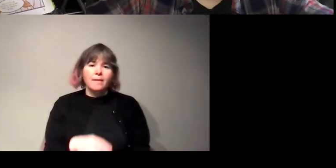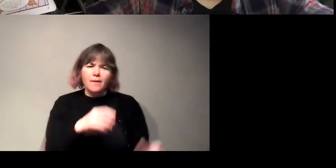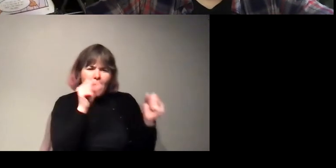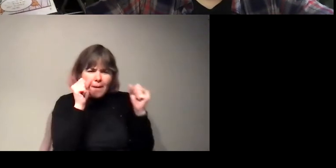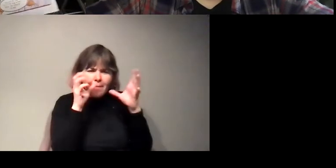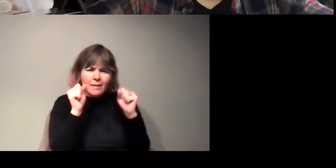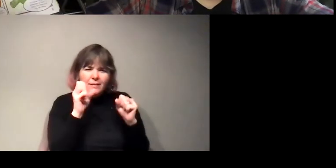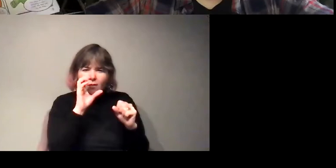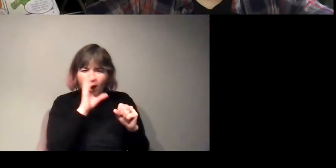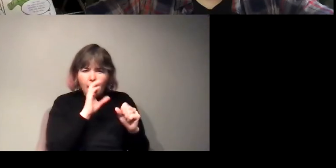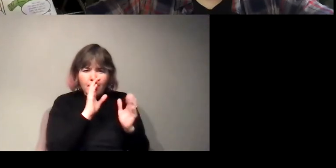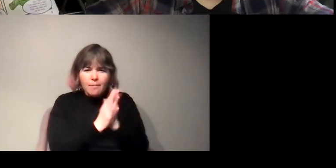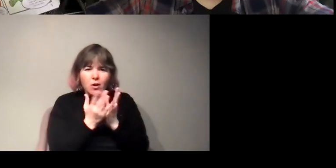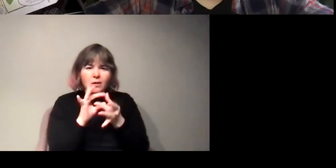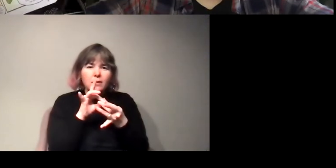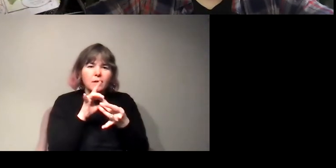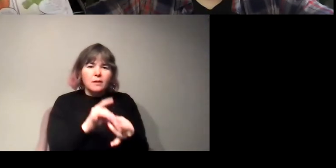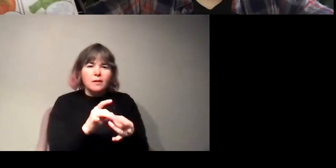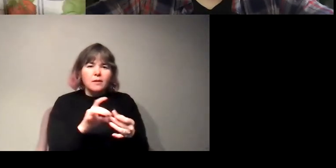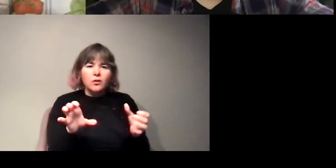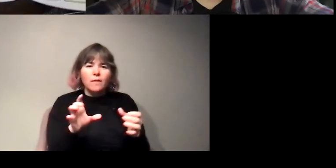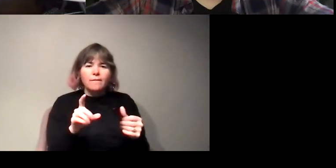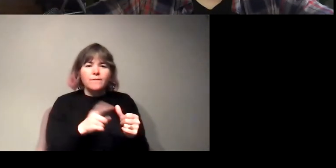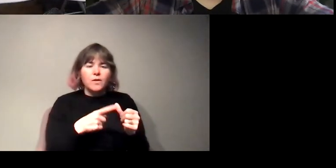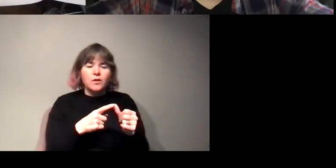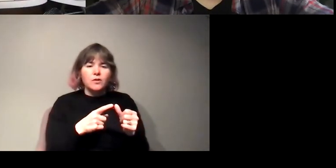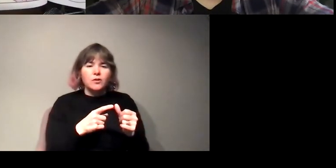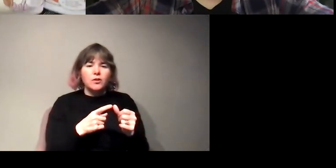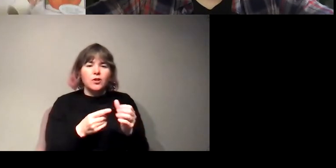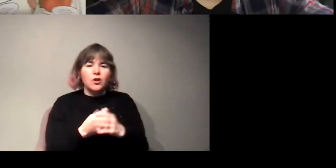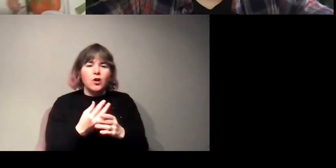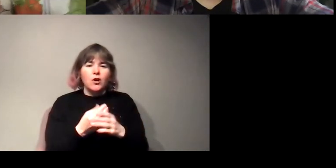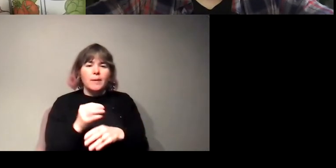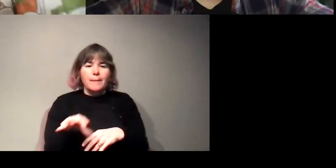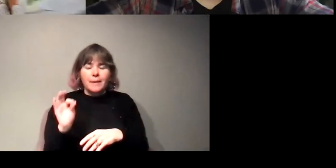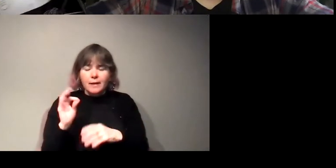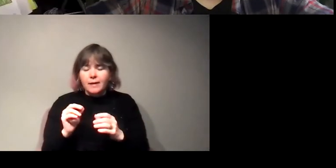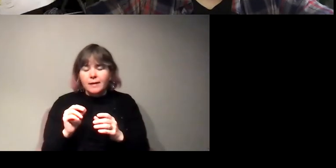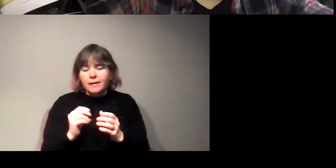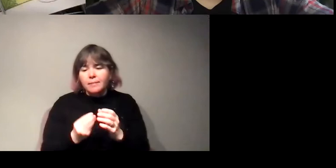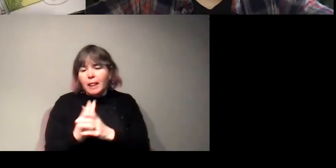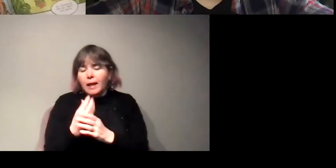comic book of doing your first garden, picking your plants,